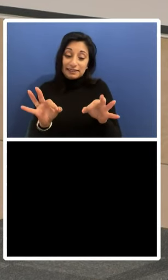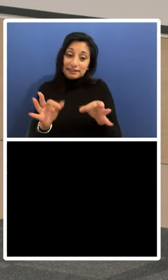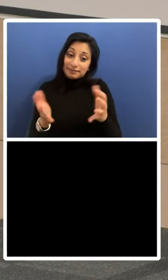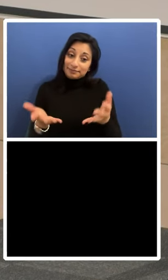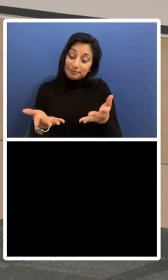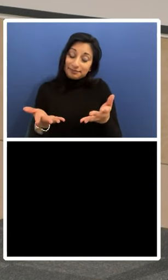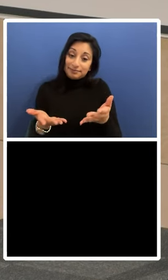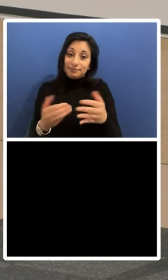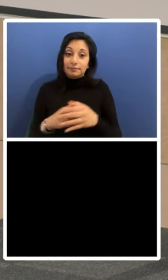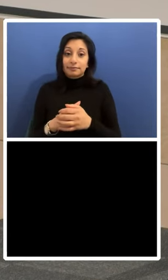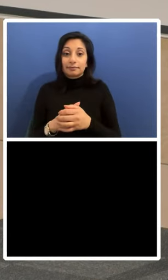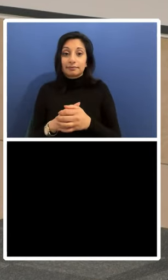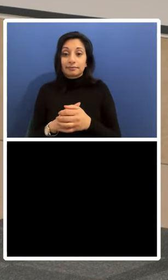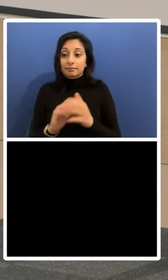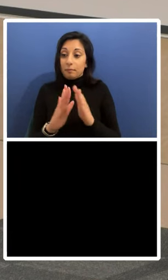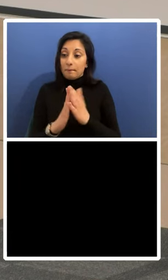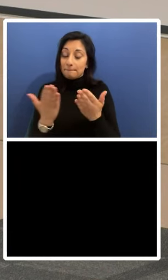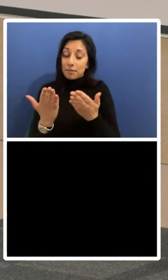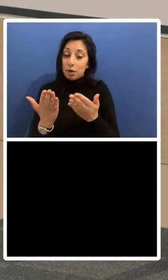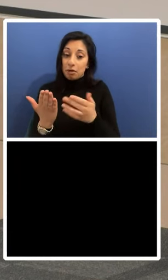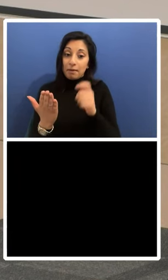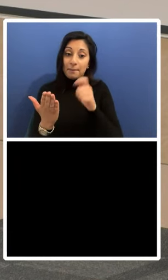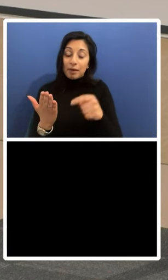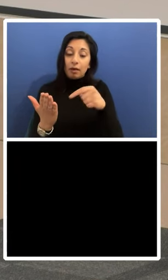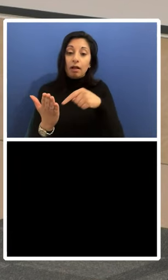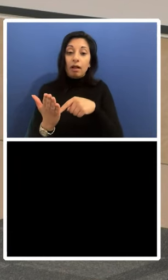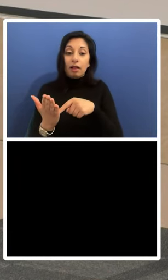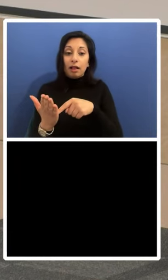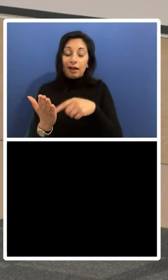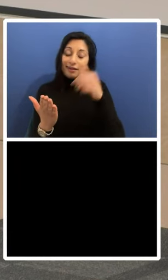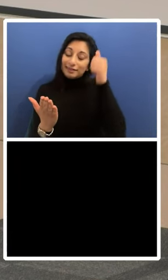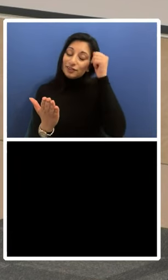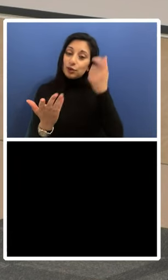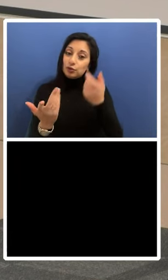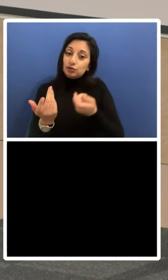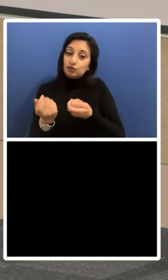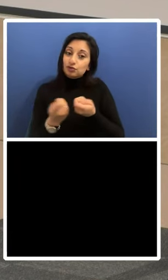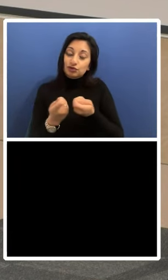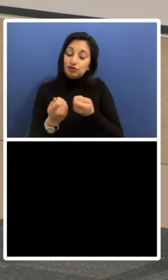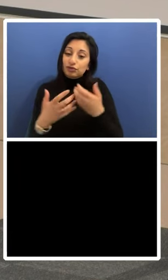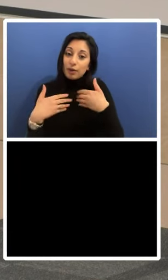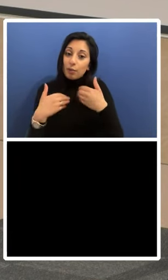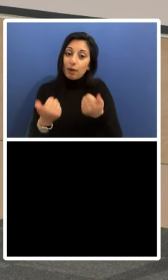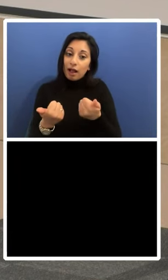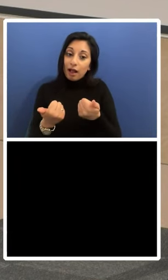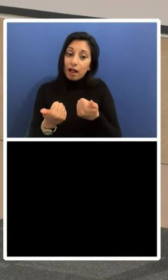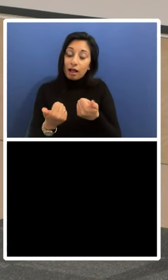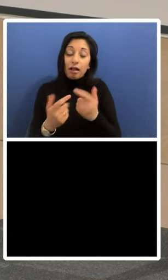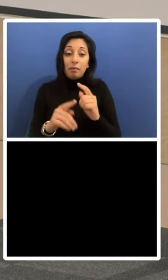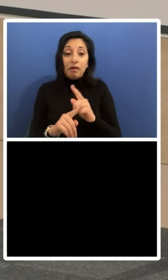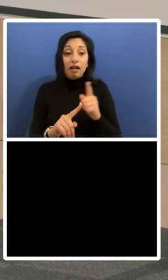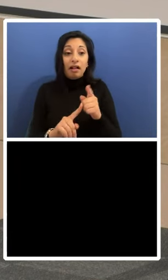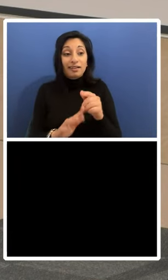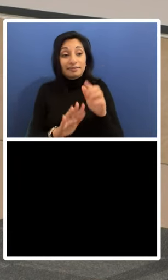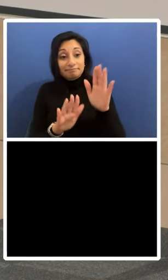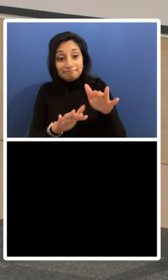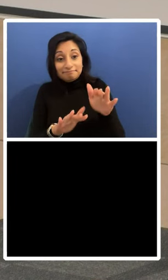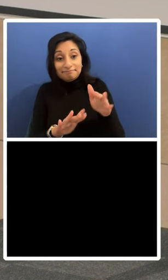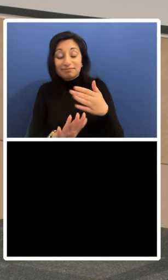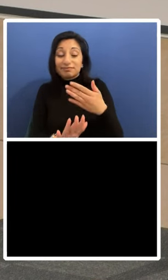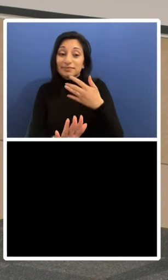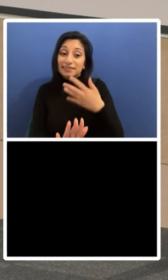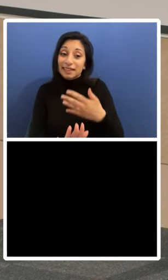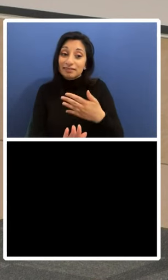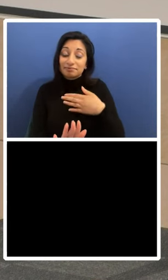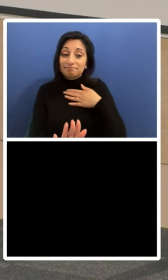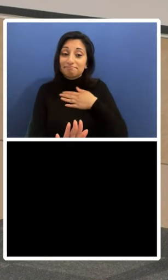There are people in the book that I felt that I didn't treat well in the time of the book, and I've reached out to them, and then I've spoken to them, and I've said my apologies, and I've said my apologies to the people